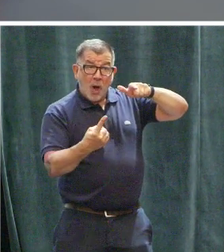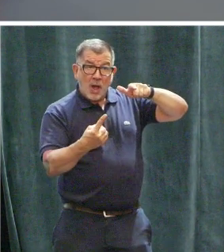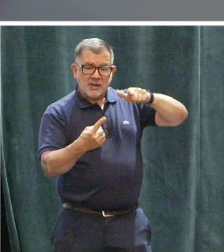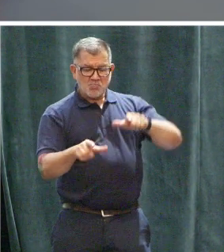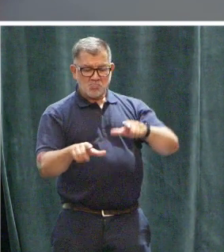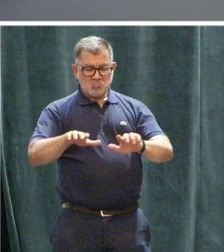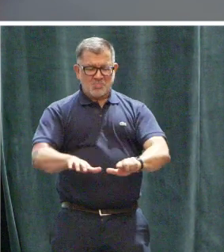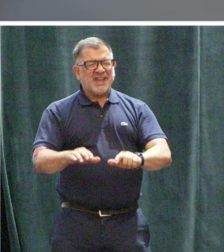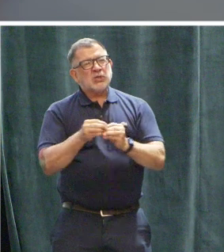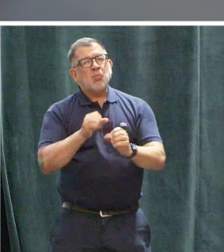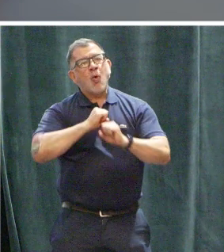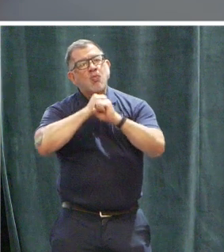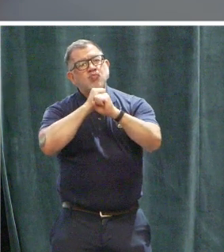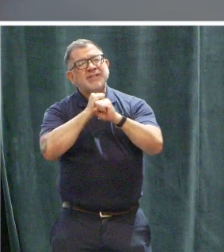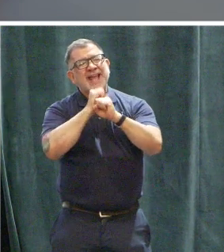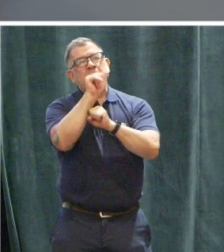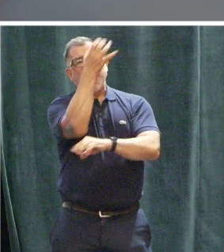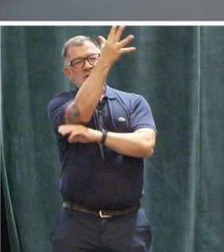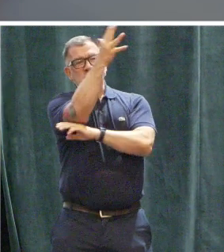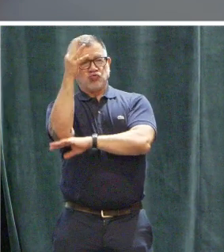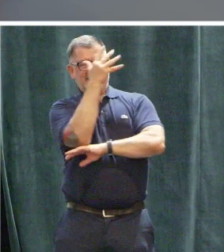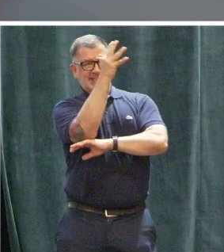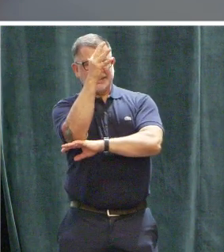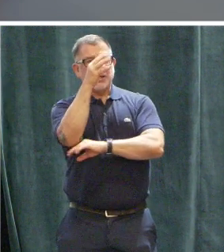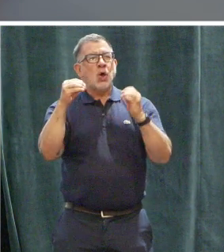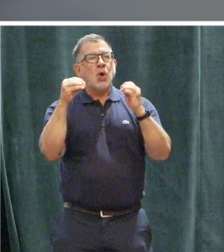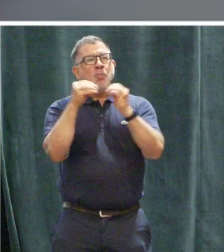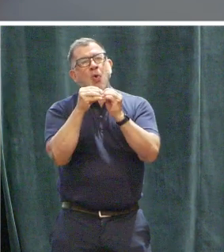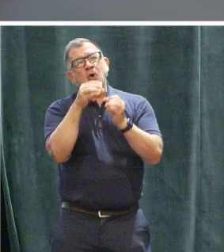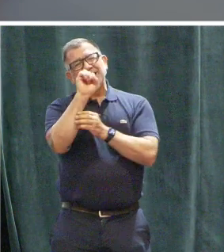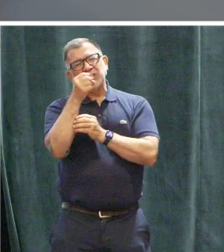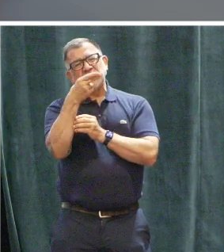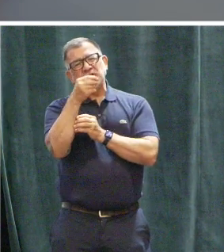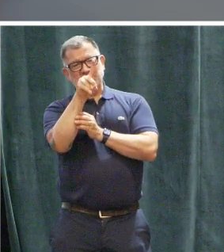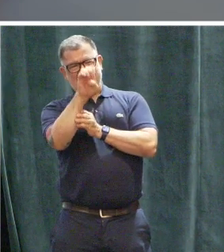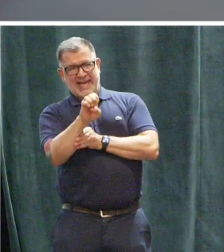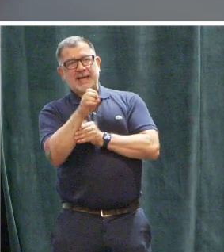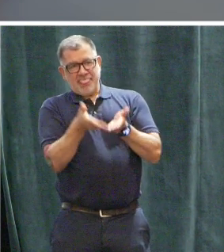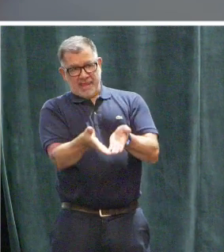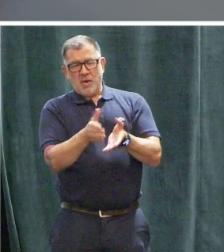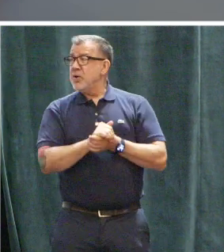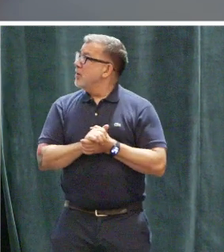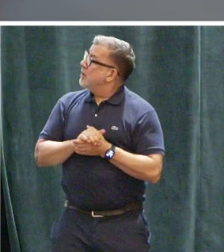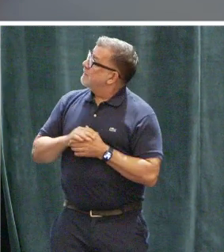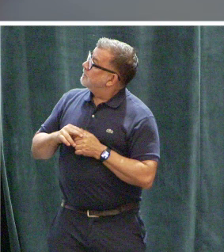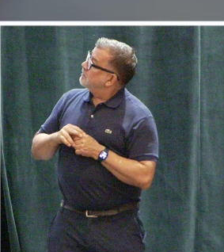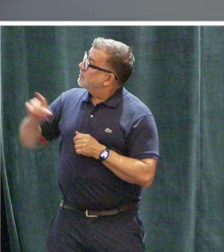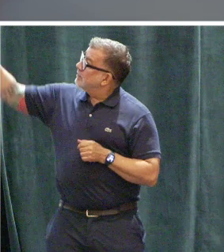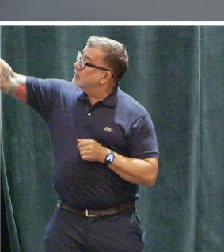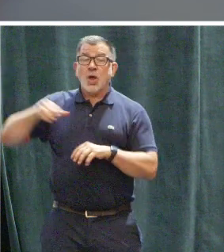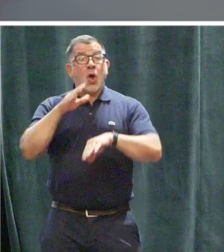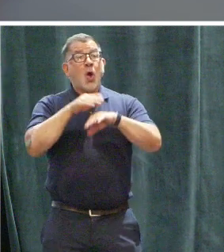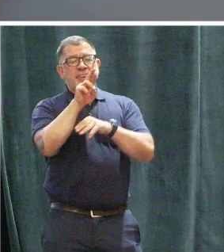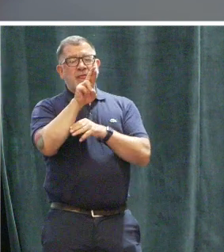bit more protected by shade trees that'll provide some shade in this kind of little more enclosed area. On the Rector